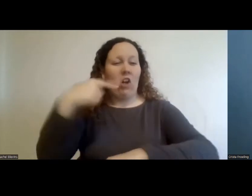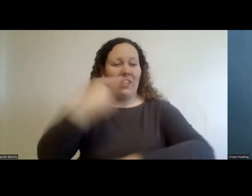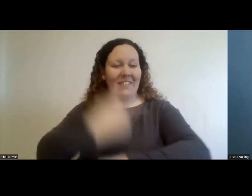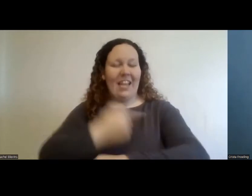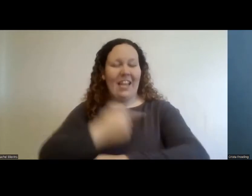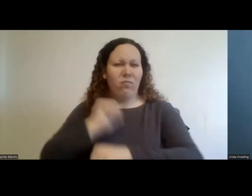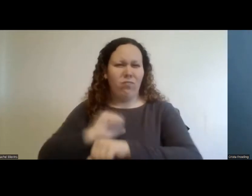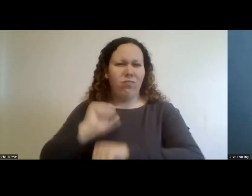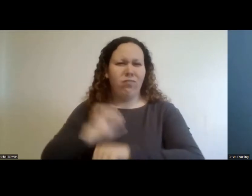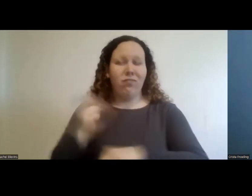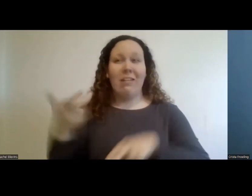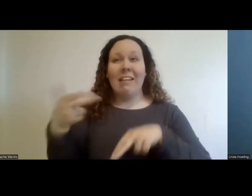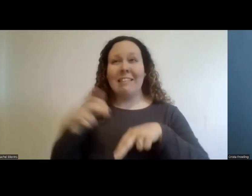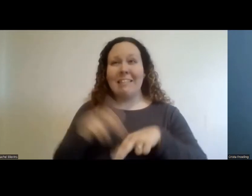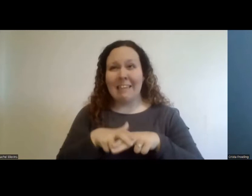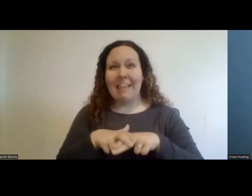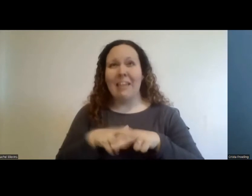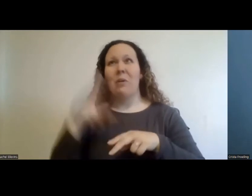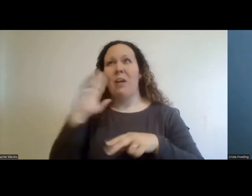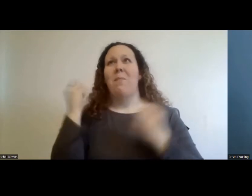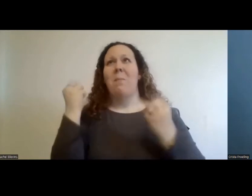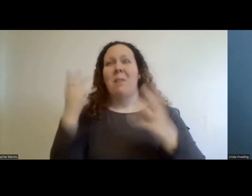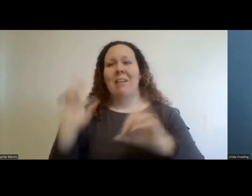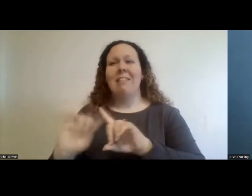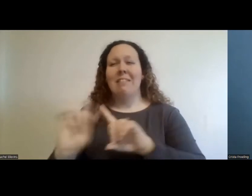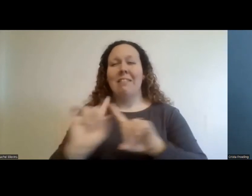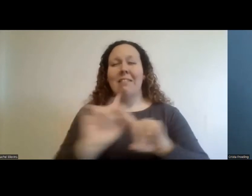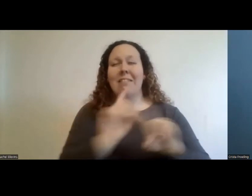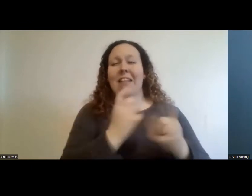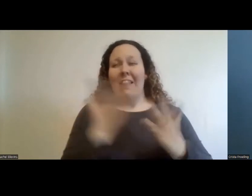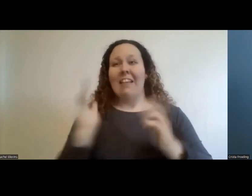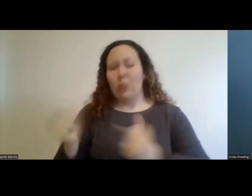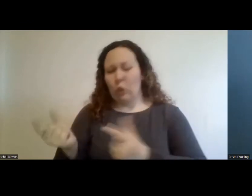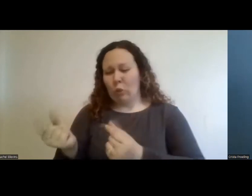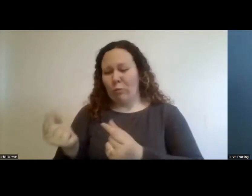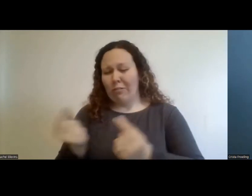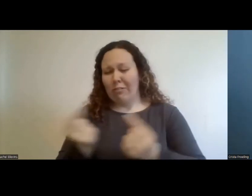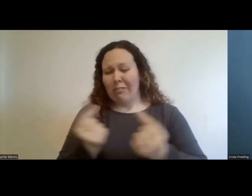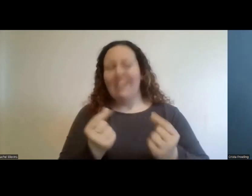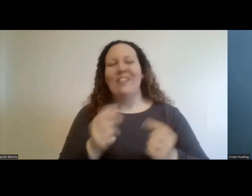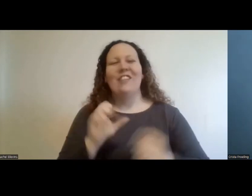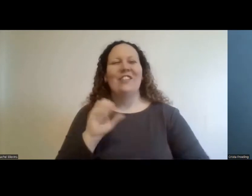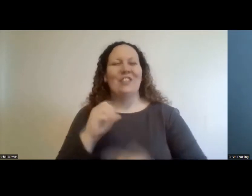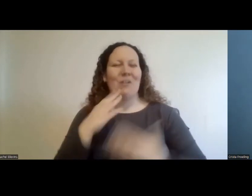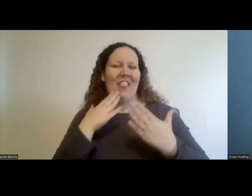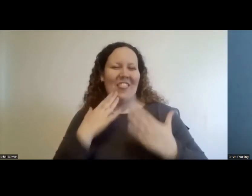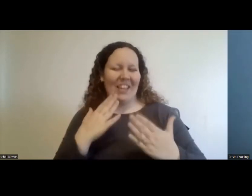when you know you have a billion other things that you need to do. So thank you.